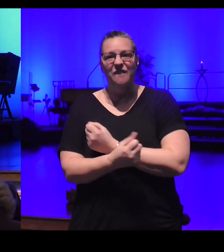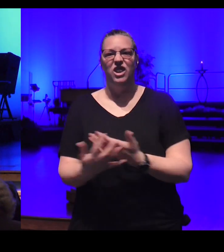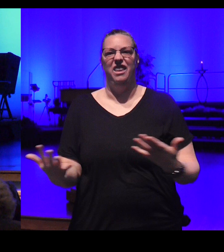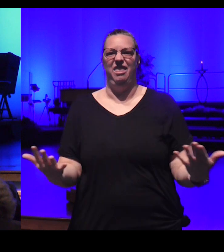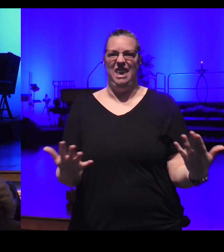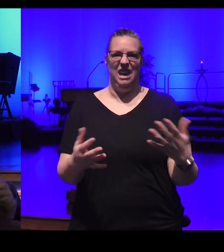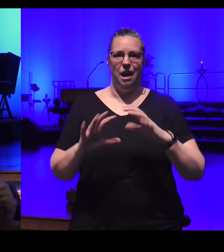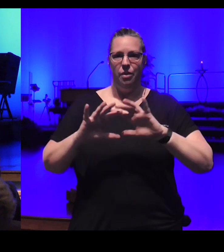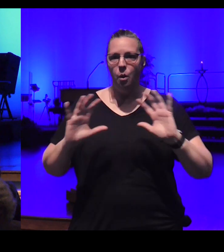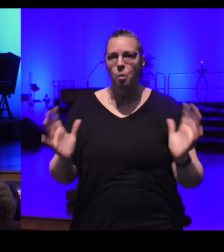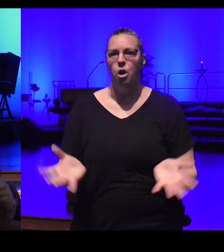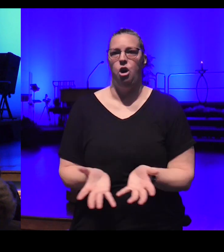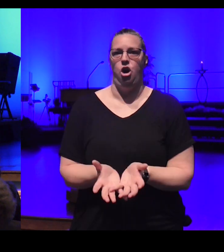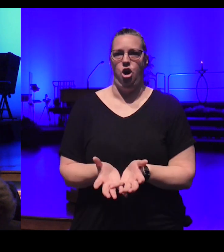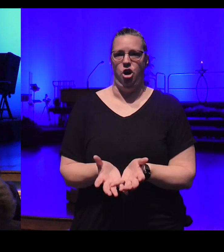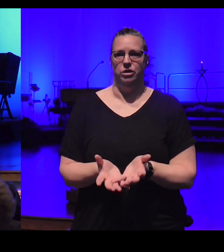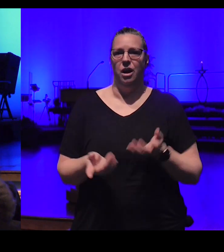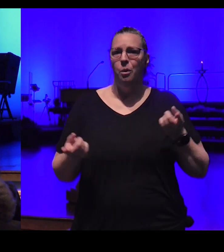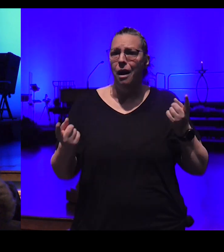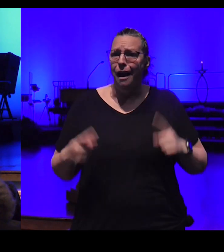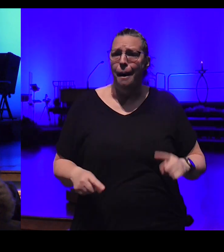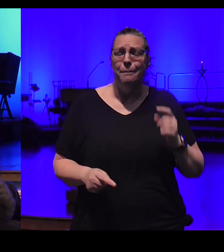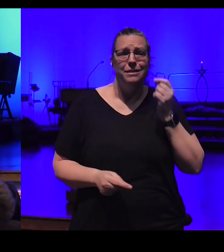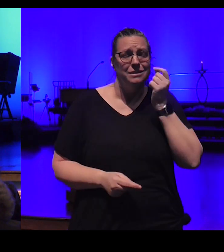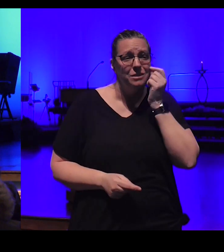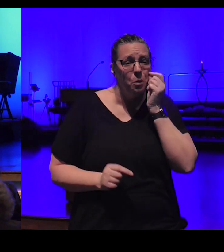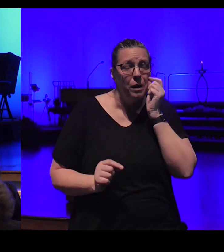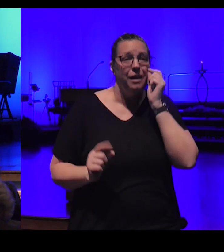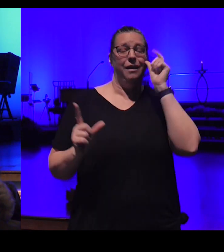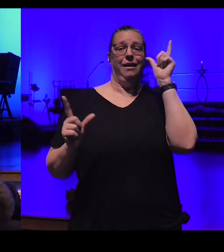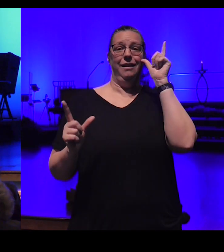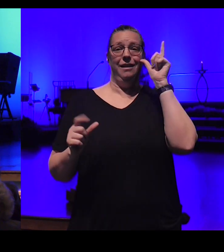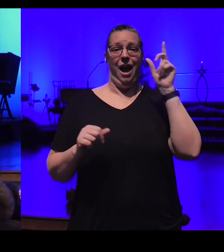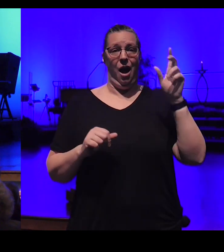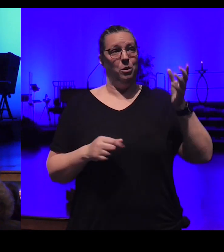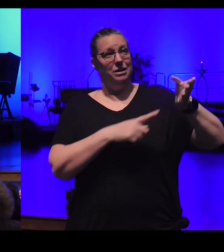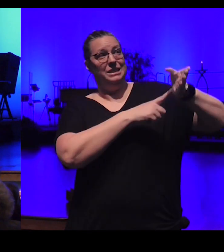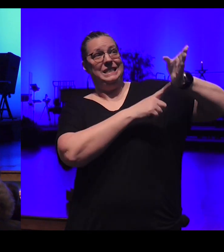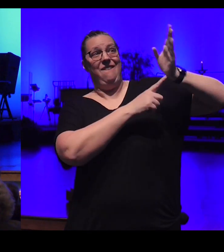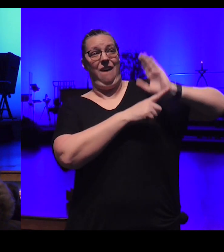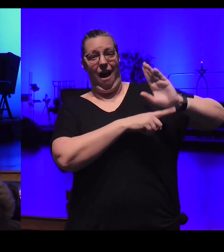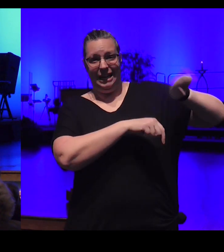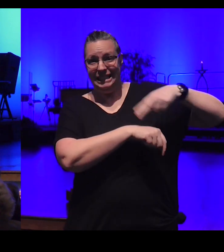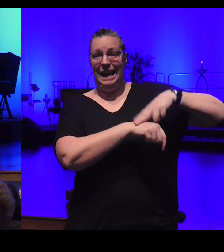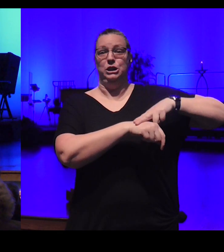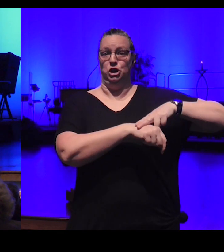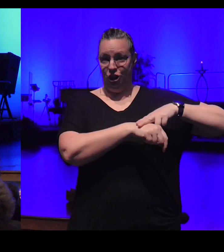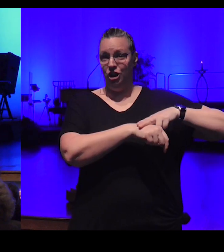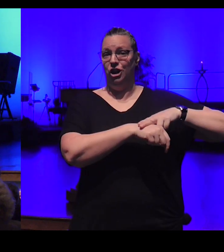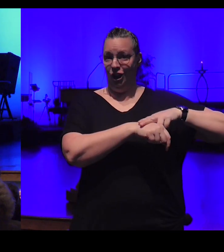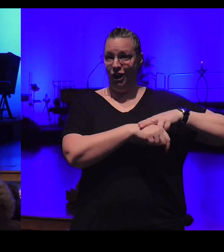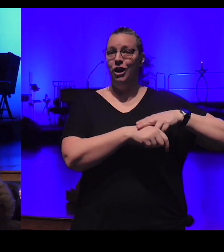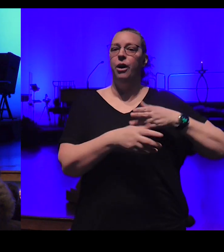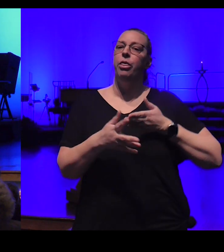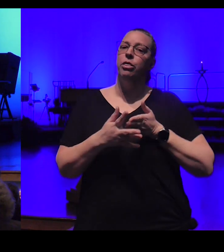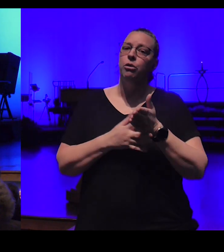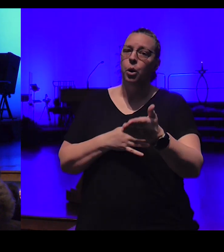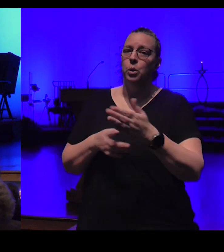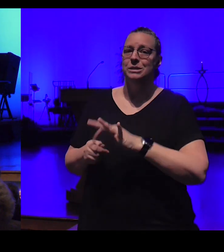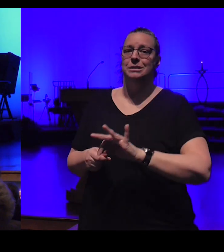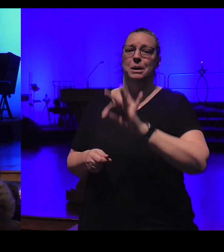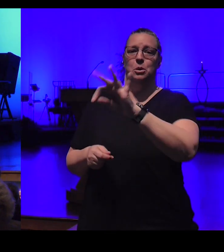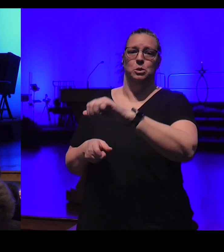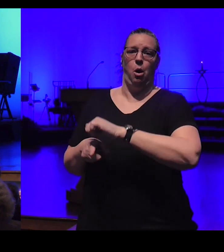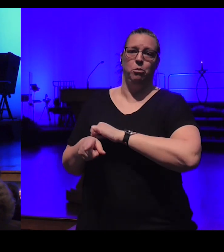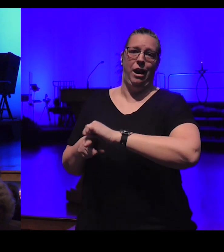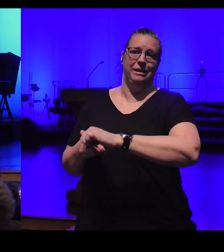It happens when we awaken to our divine nature, which emerges through our spiritual practice, and we're able to